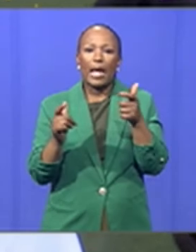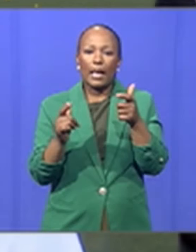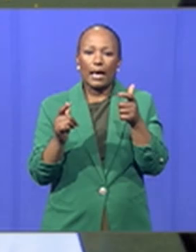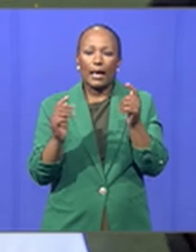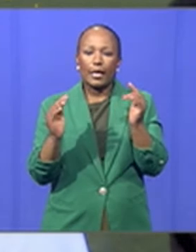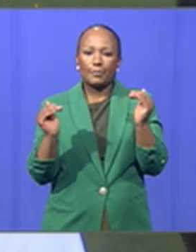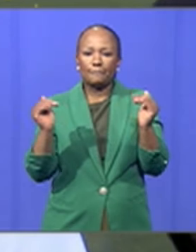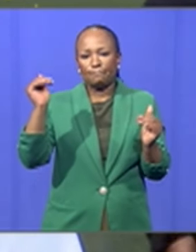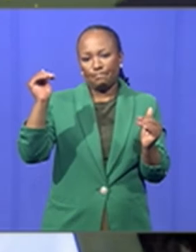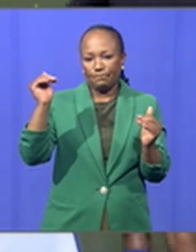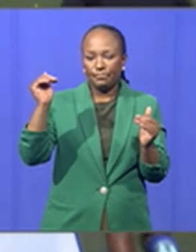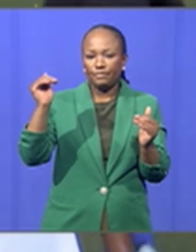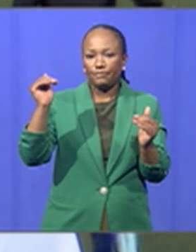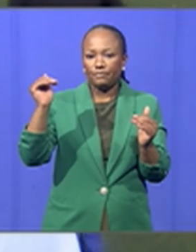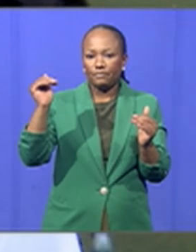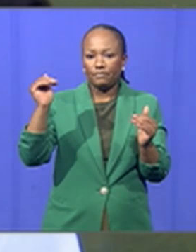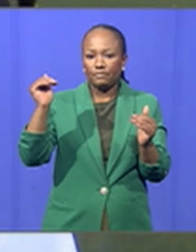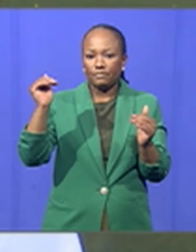between